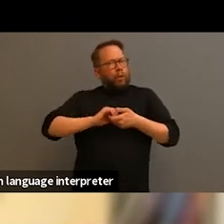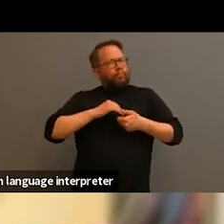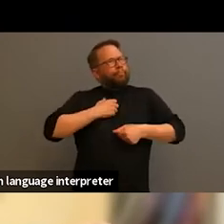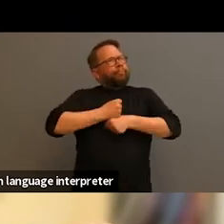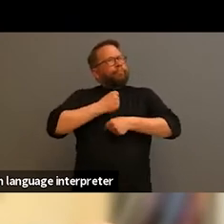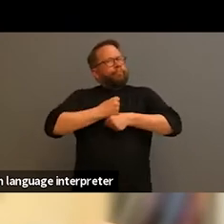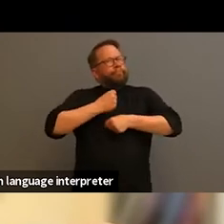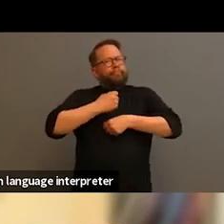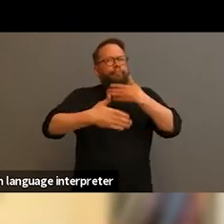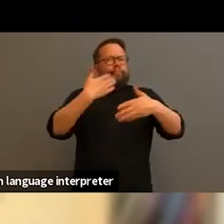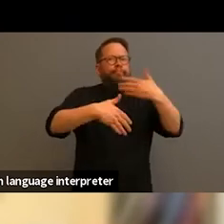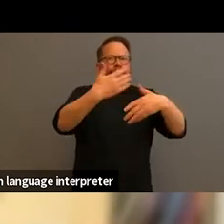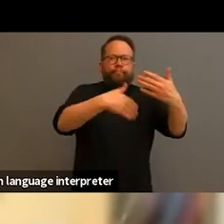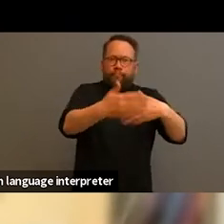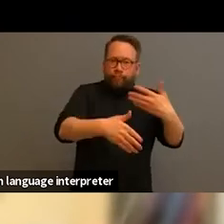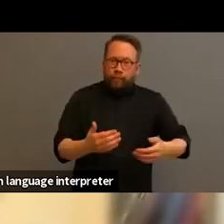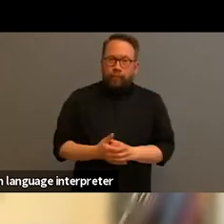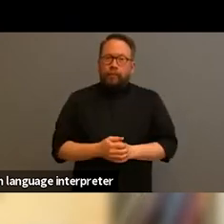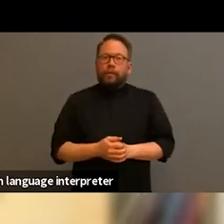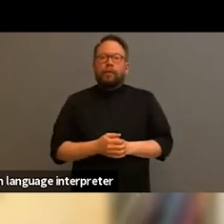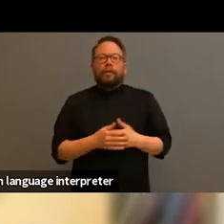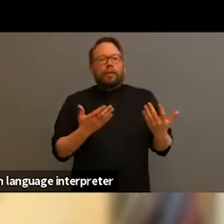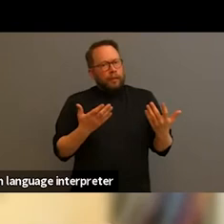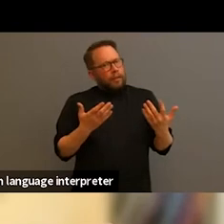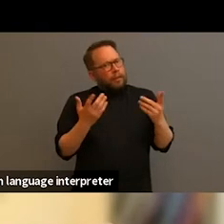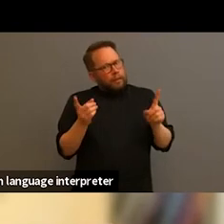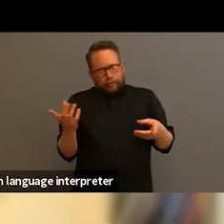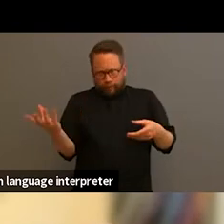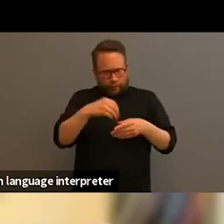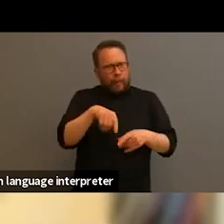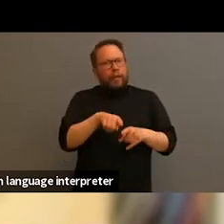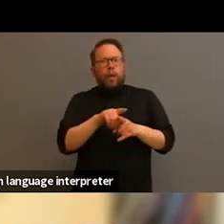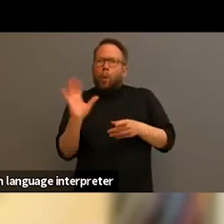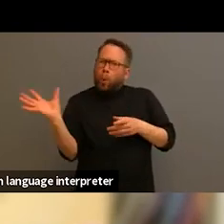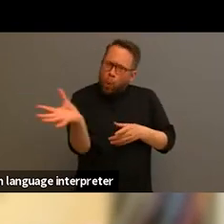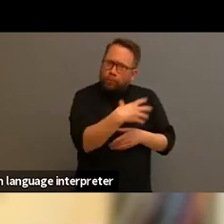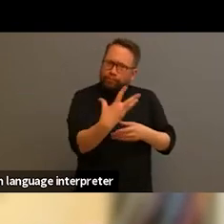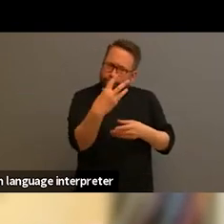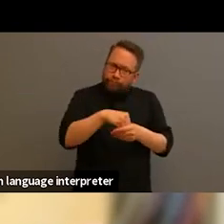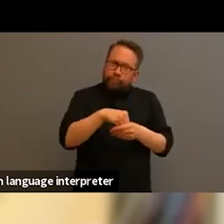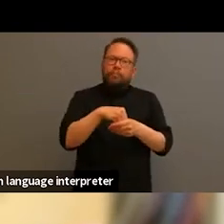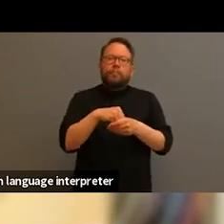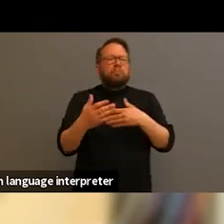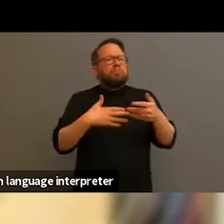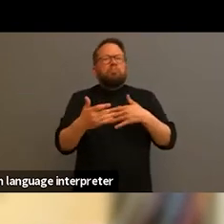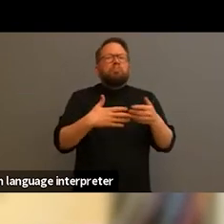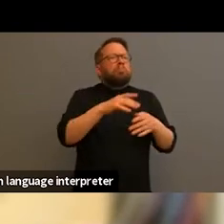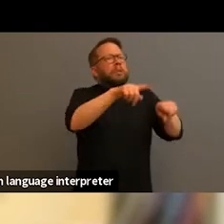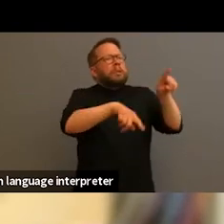the implementation in practice in different countries. And I think